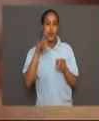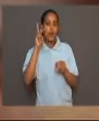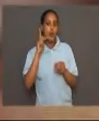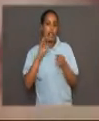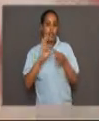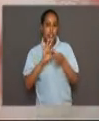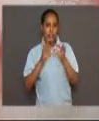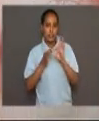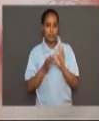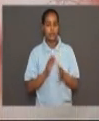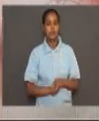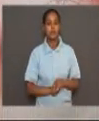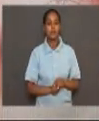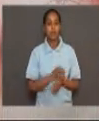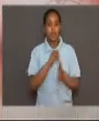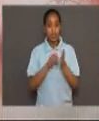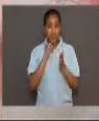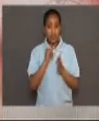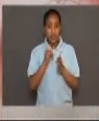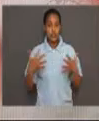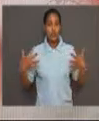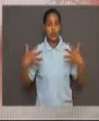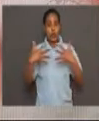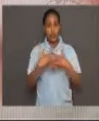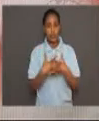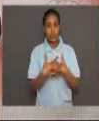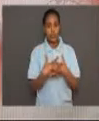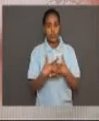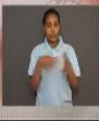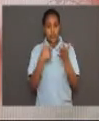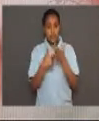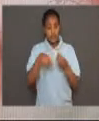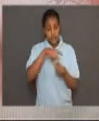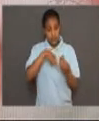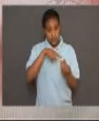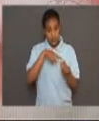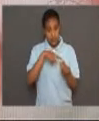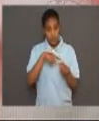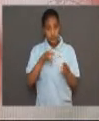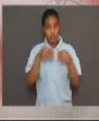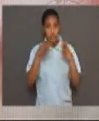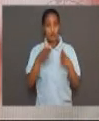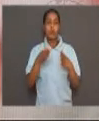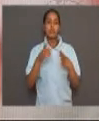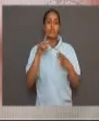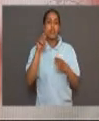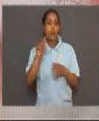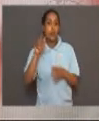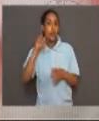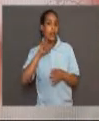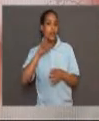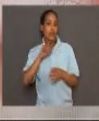chains. It is the combination of these regions that give